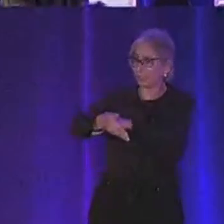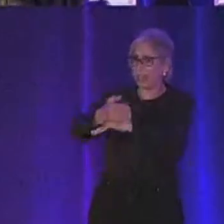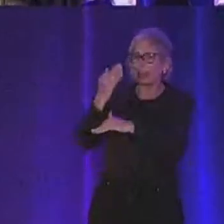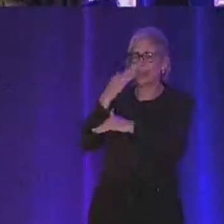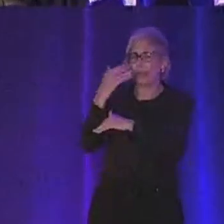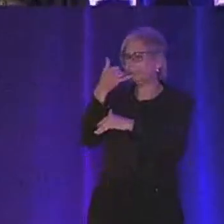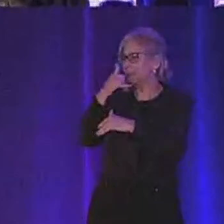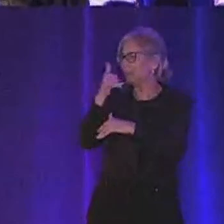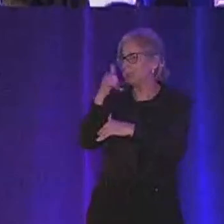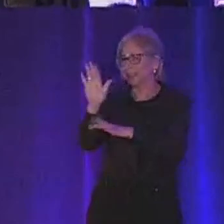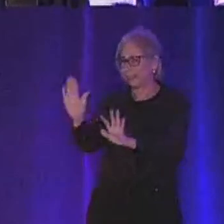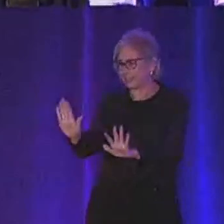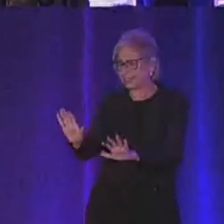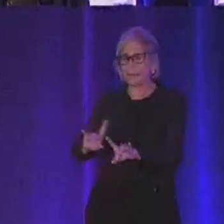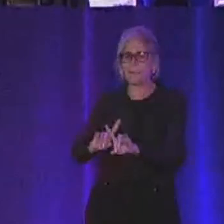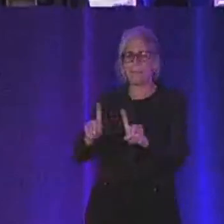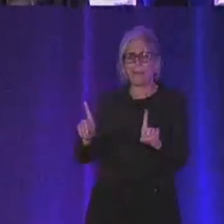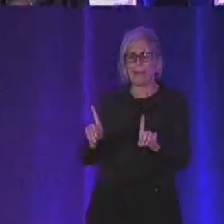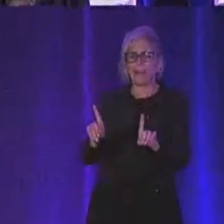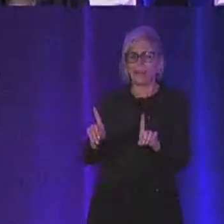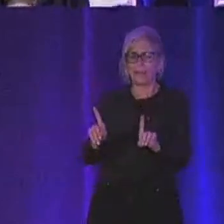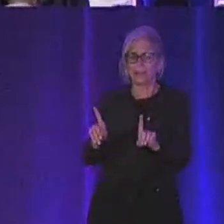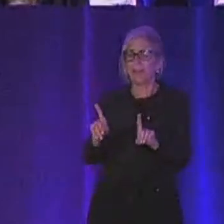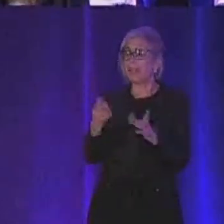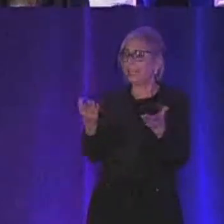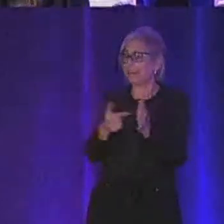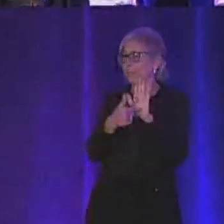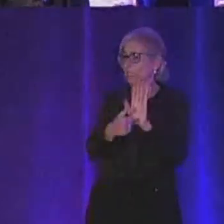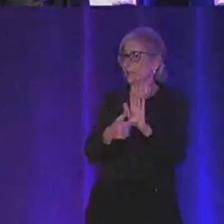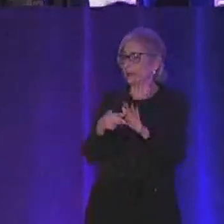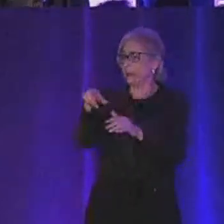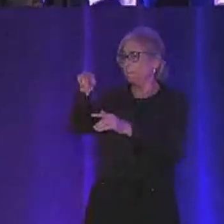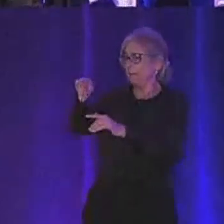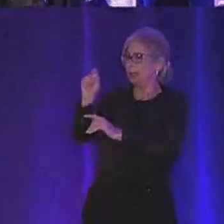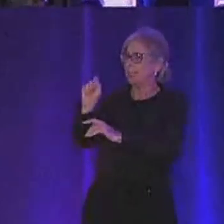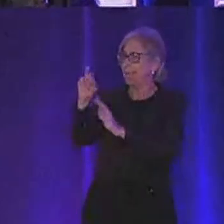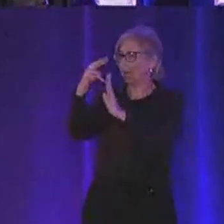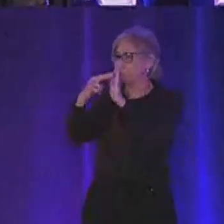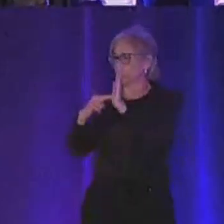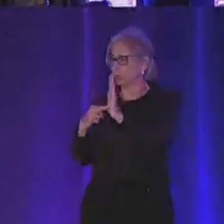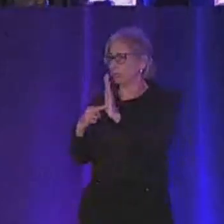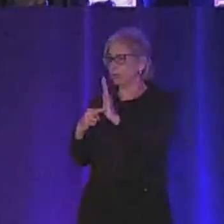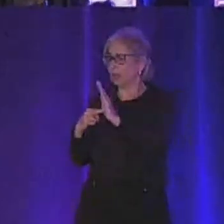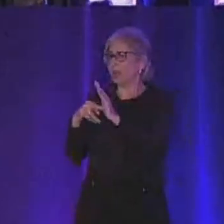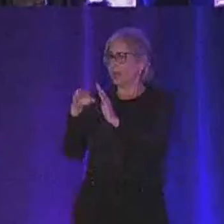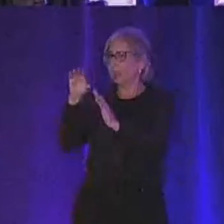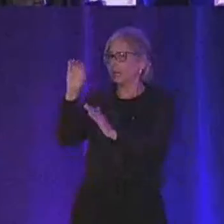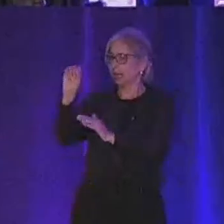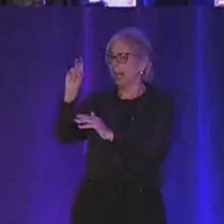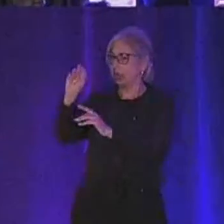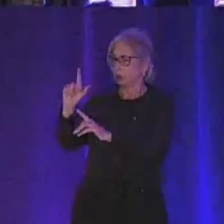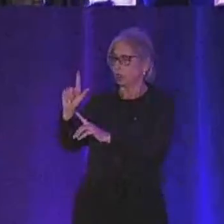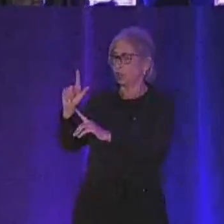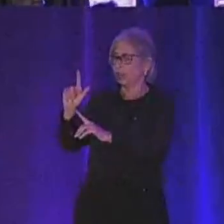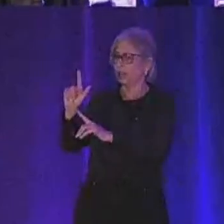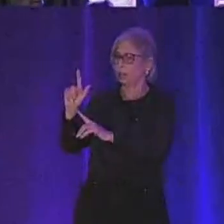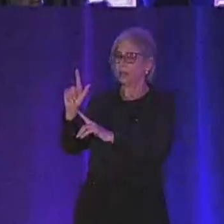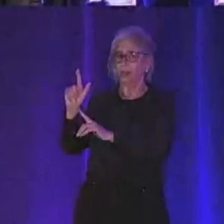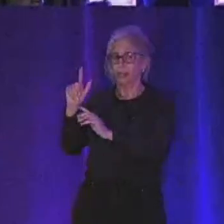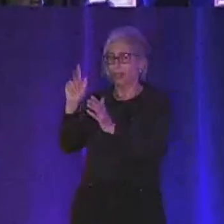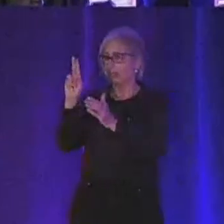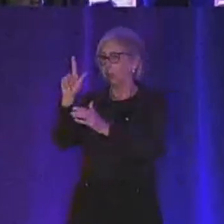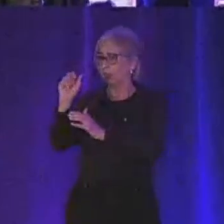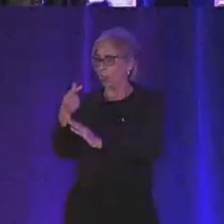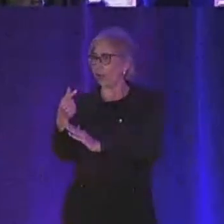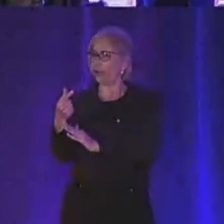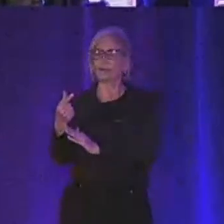I come to here, for example, p.rule, I add a console log, right? Use focus mode, whatever.